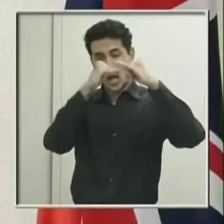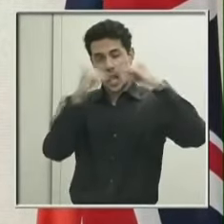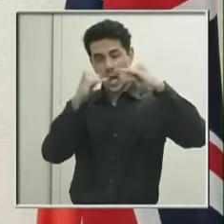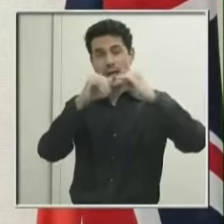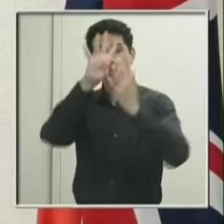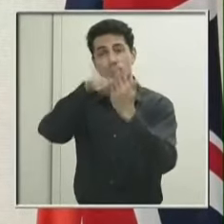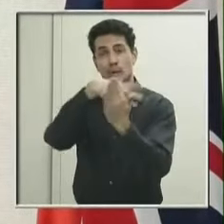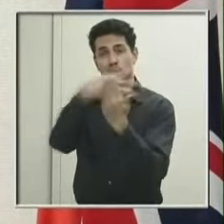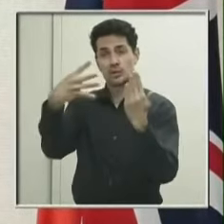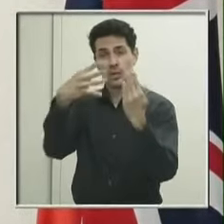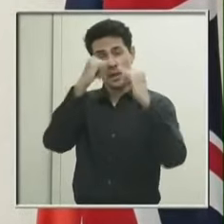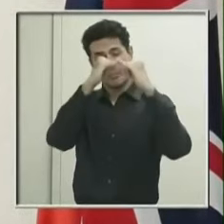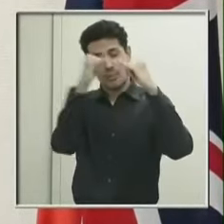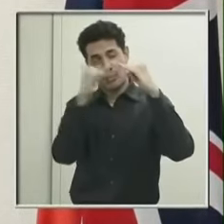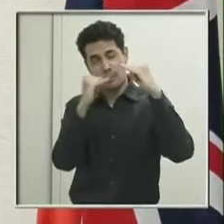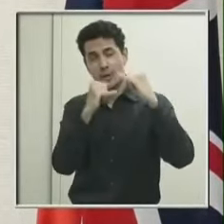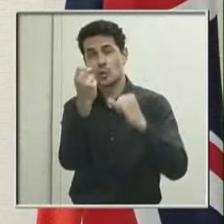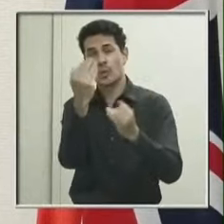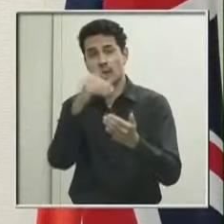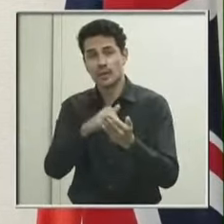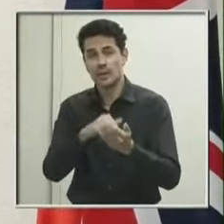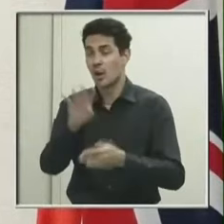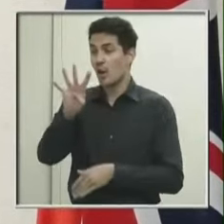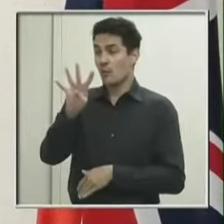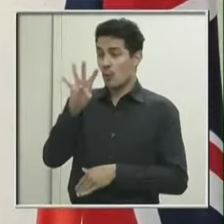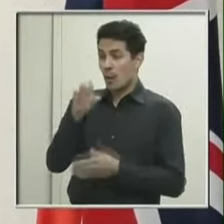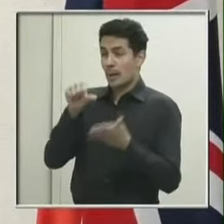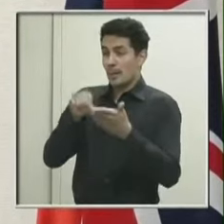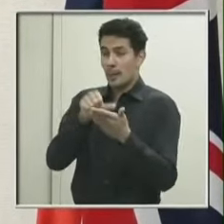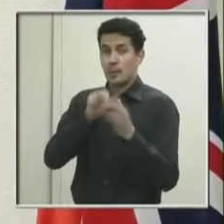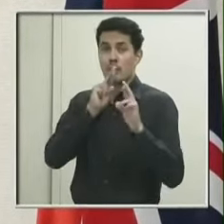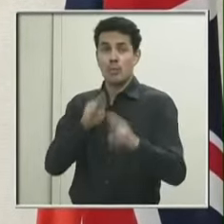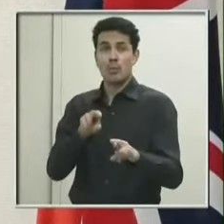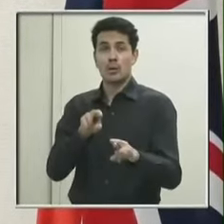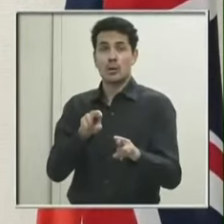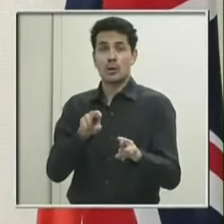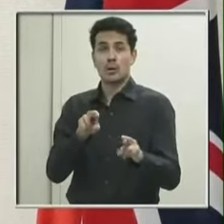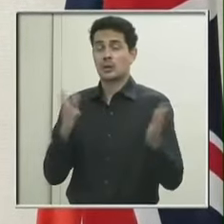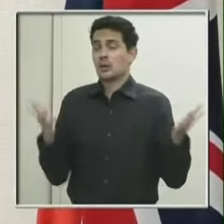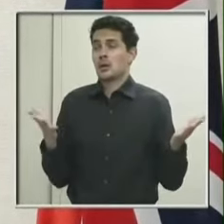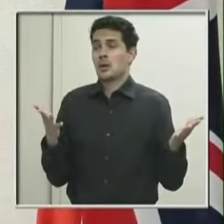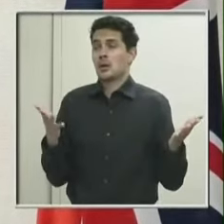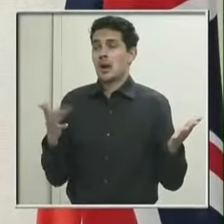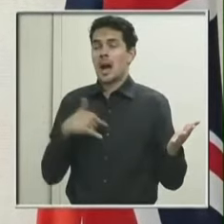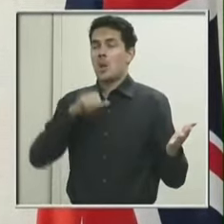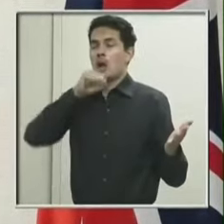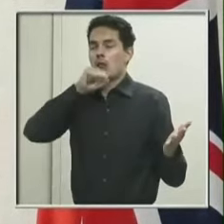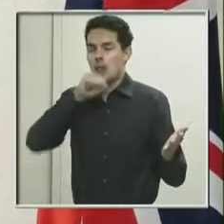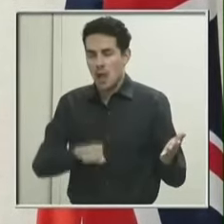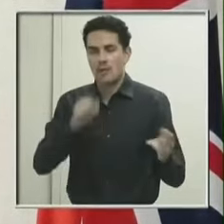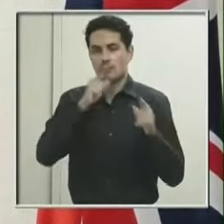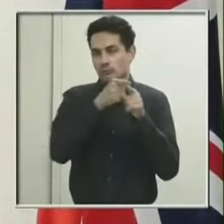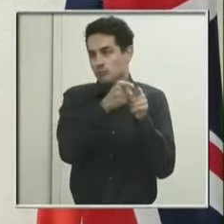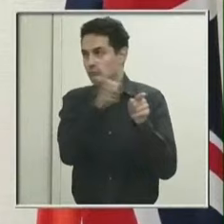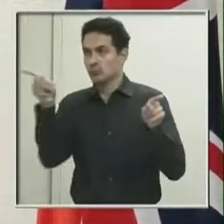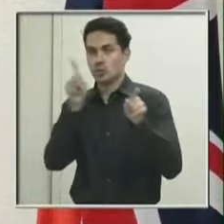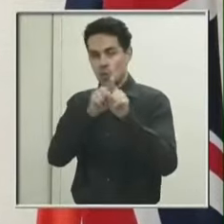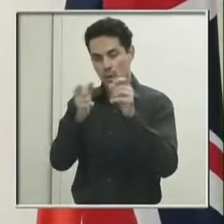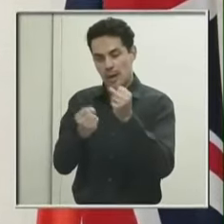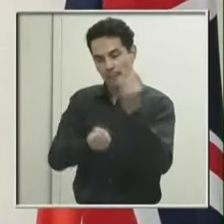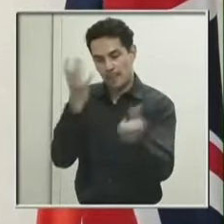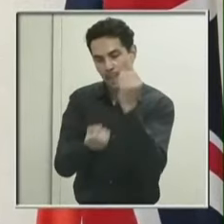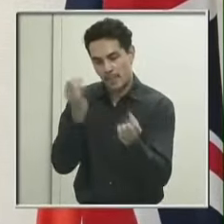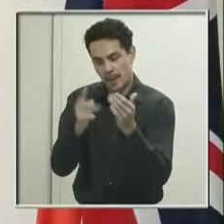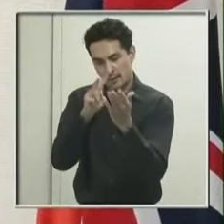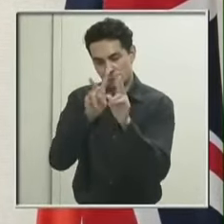spreadsheet and a 400-page report. What I would love is for everybody to unpack that, talk